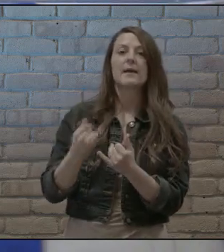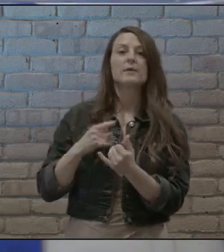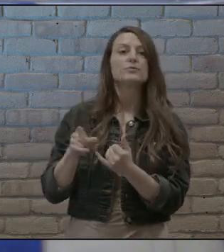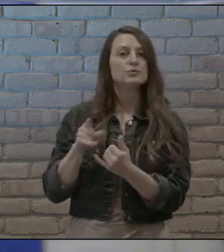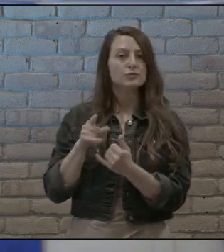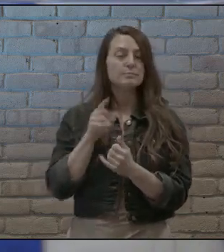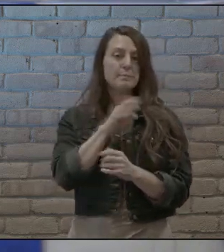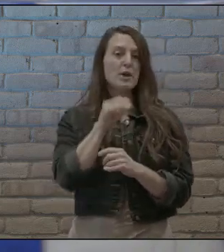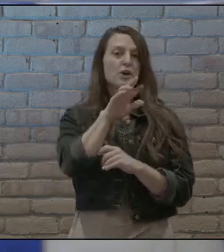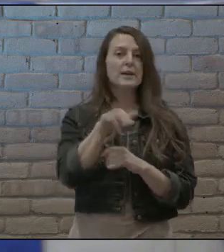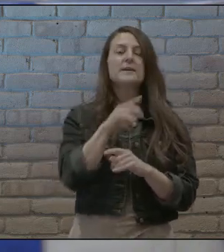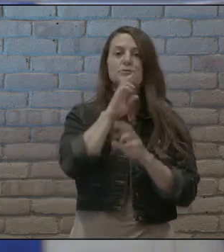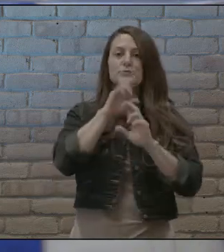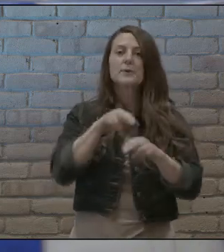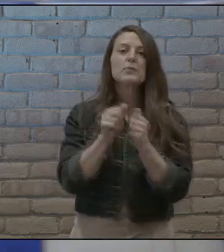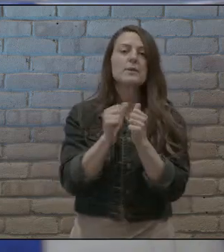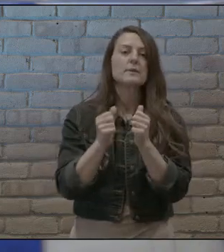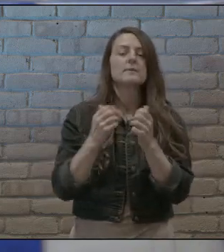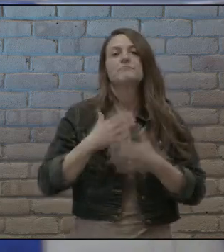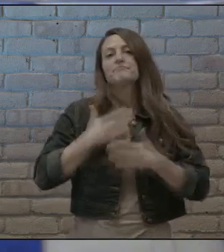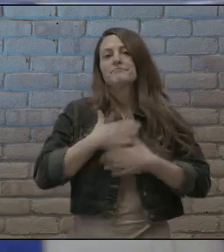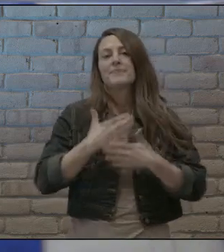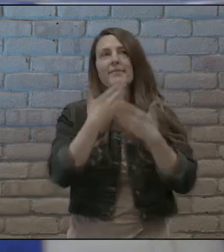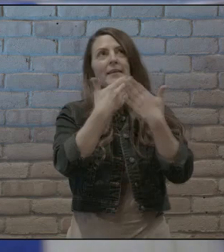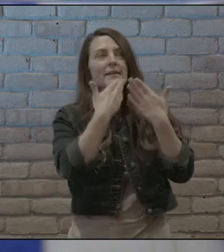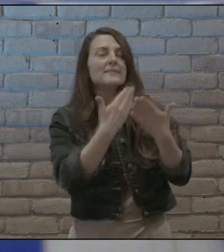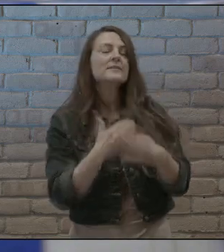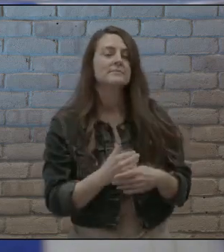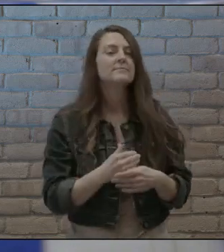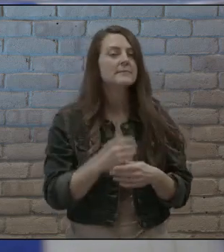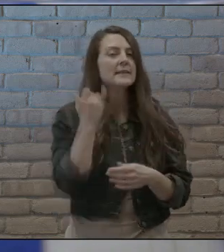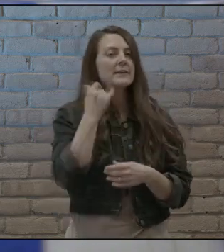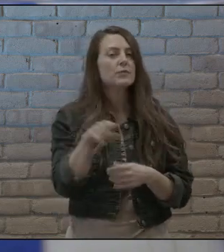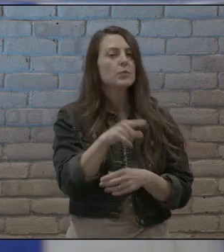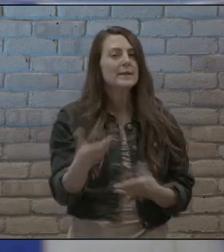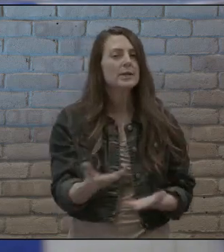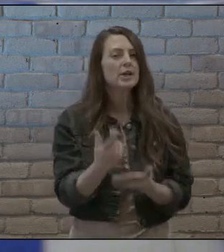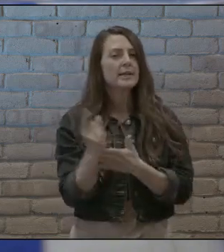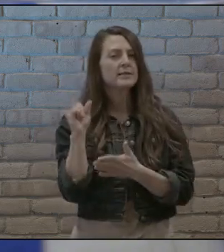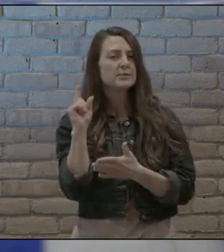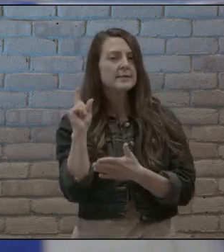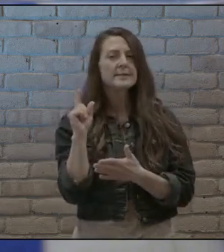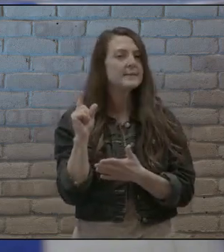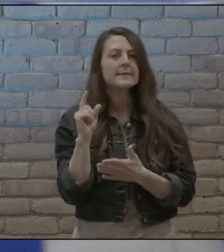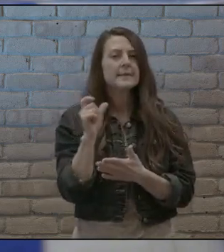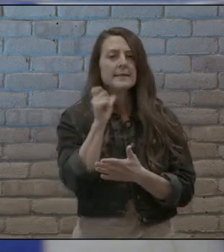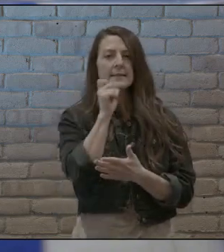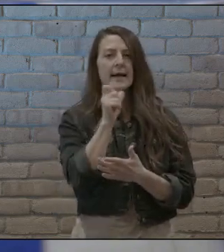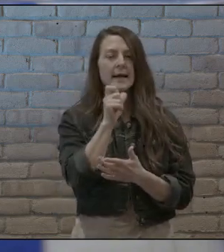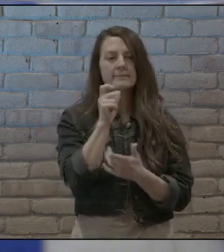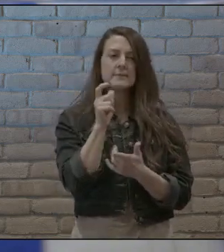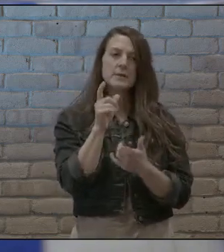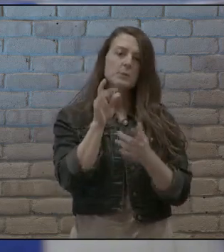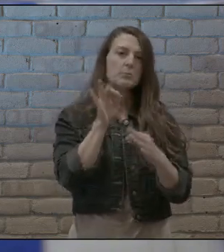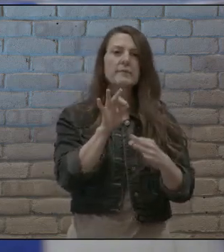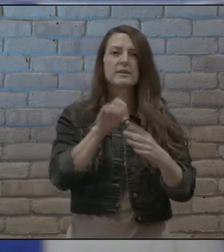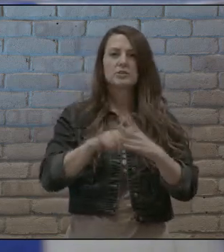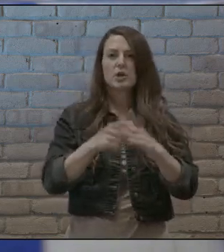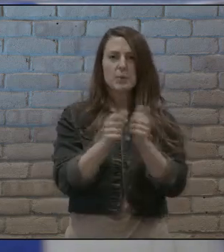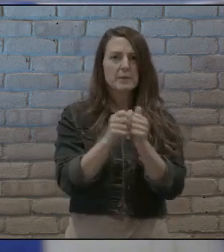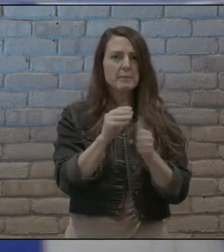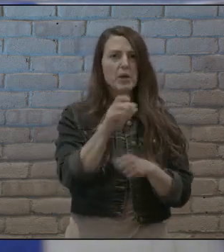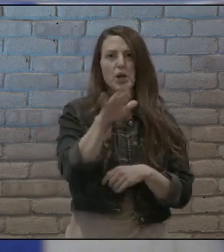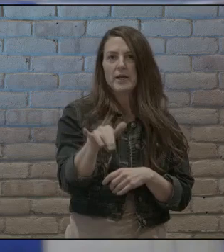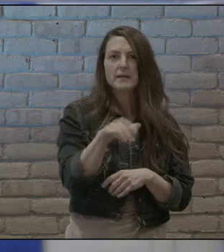joy and thanksgiving. And if you're with us last weekend, you might remember that this isn't exactly how it started out for Mary. She was filled with